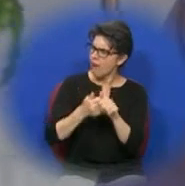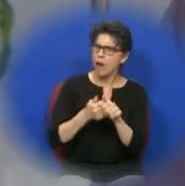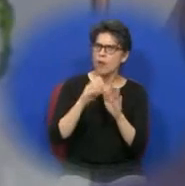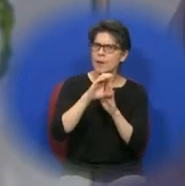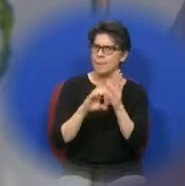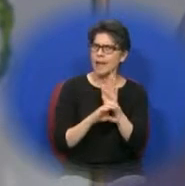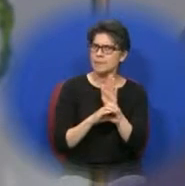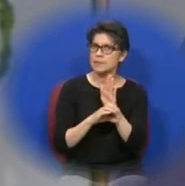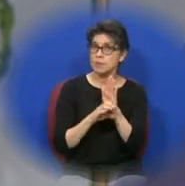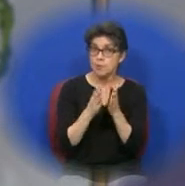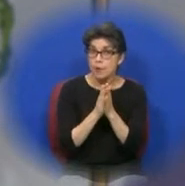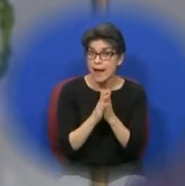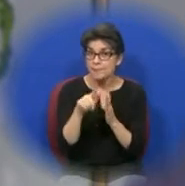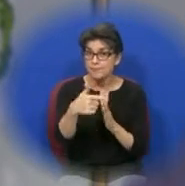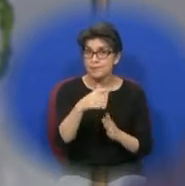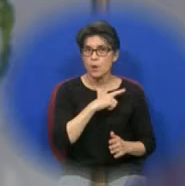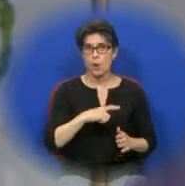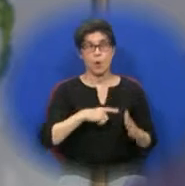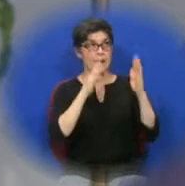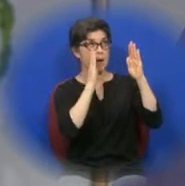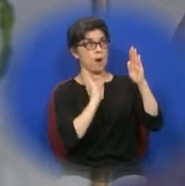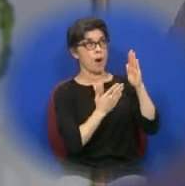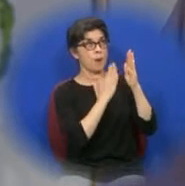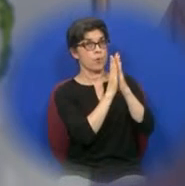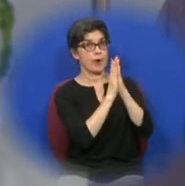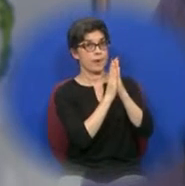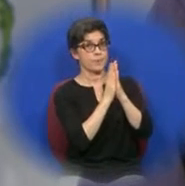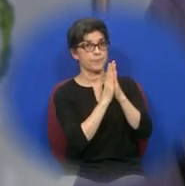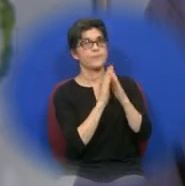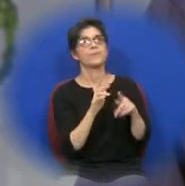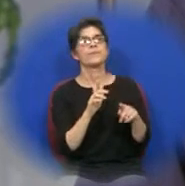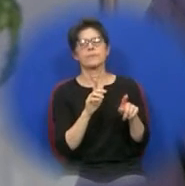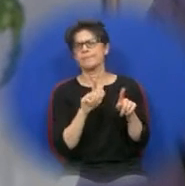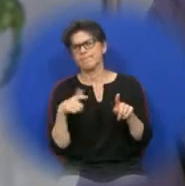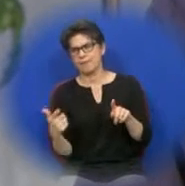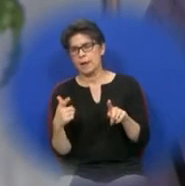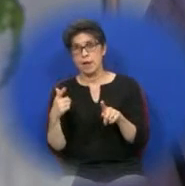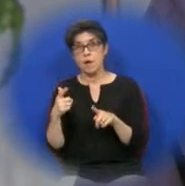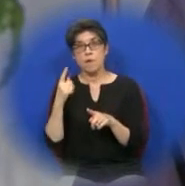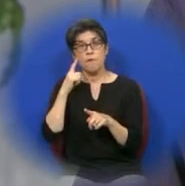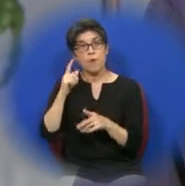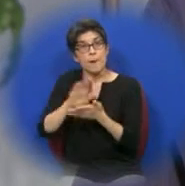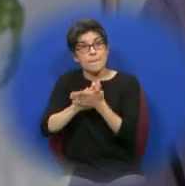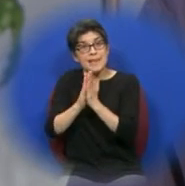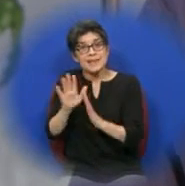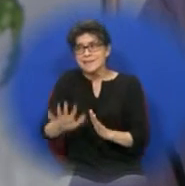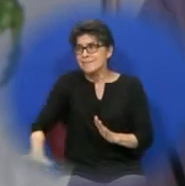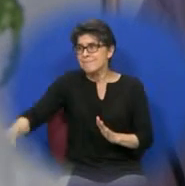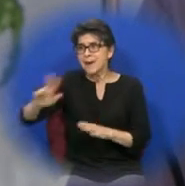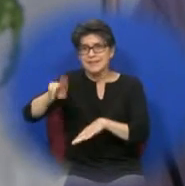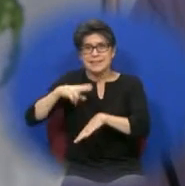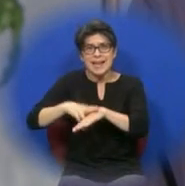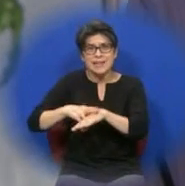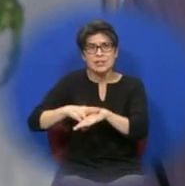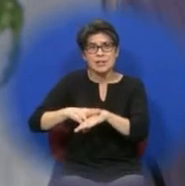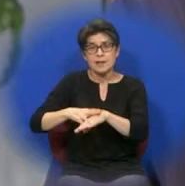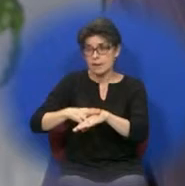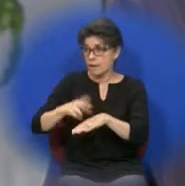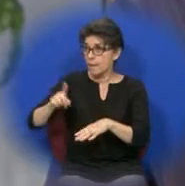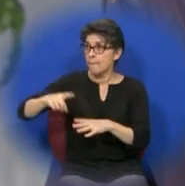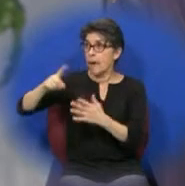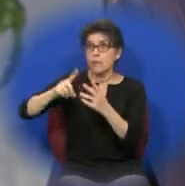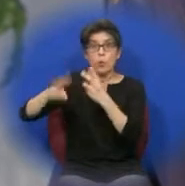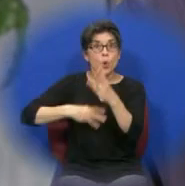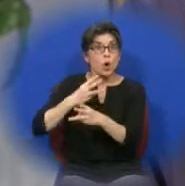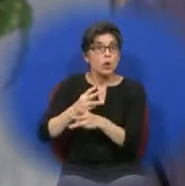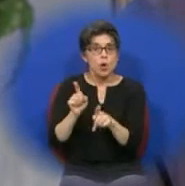Lord. Lord, hear our prayer. For peace among nations, throughout our country, in our local communities, and